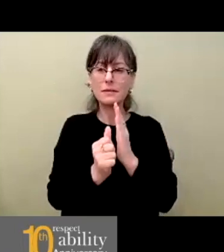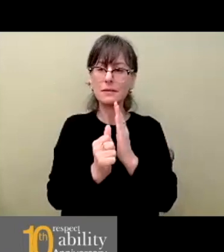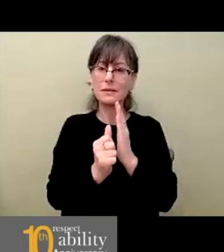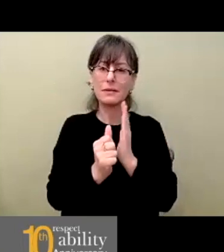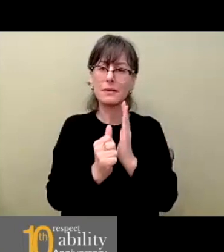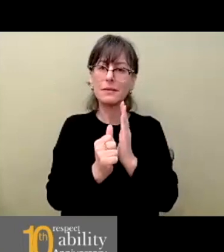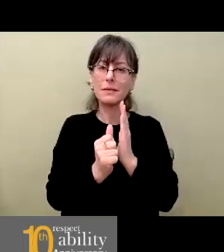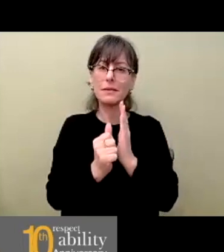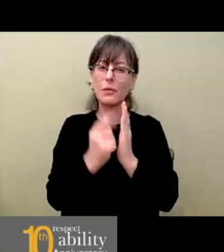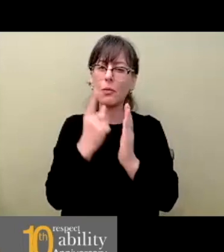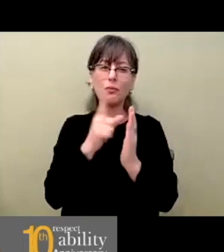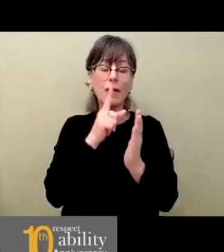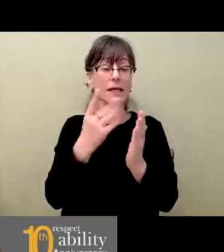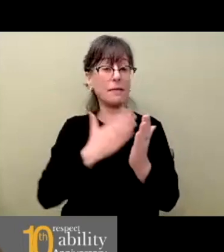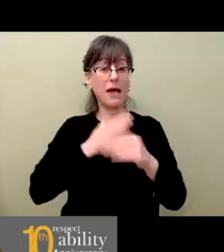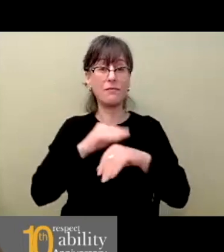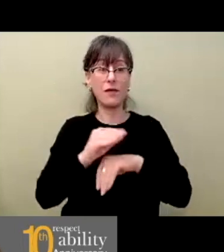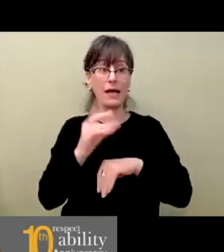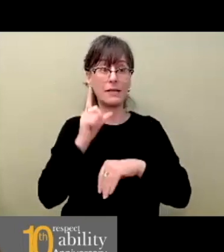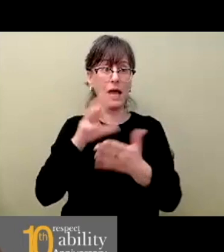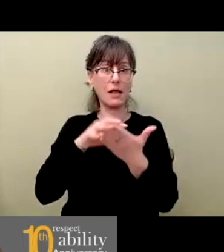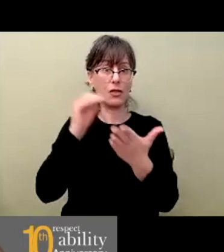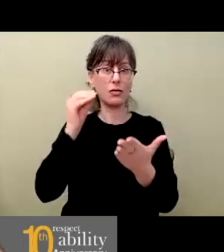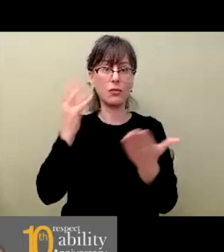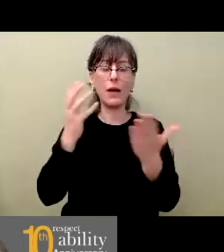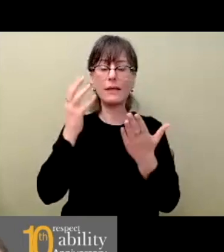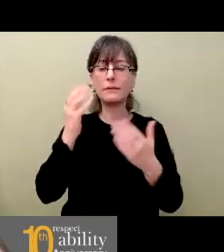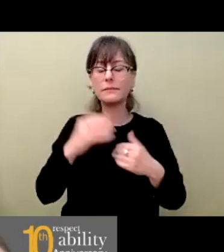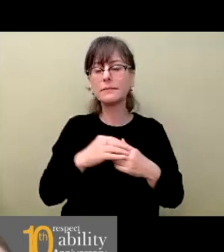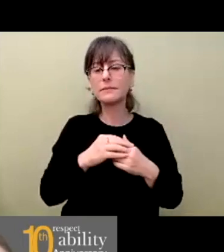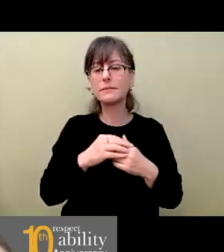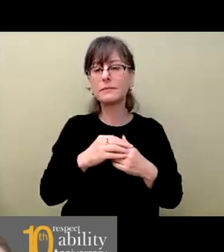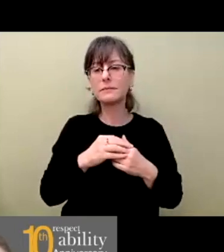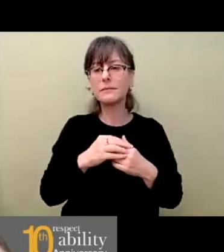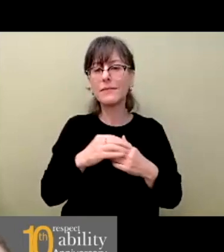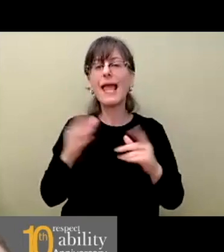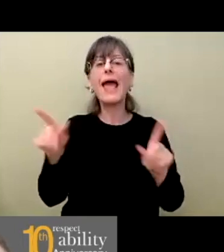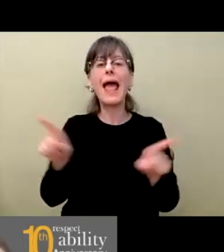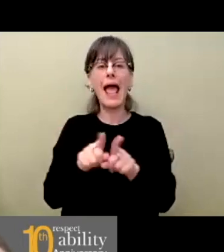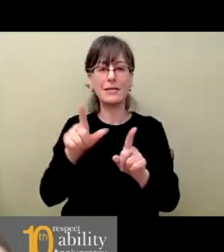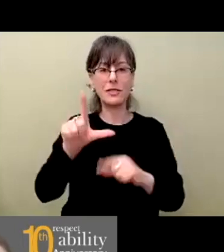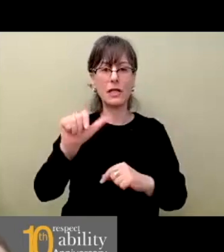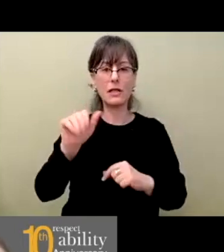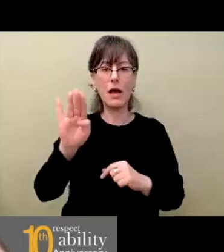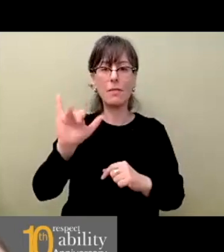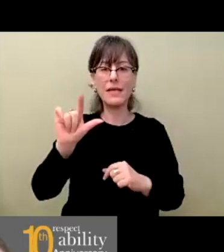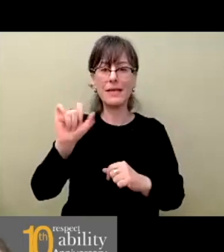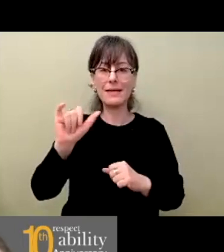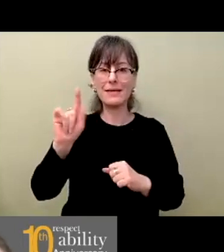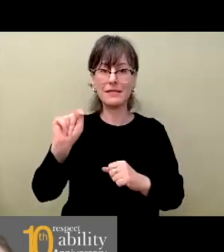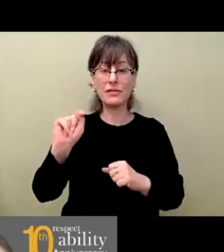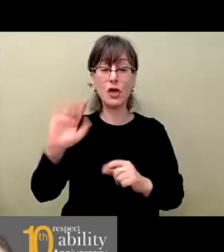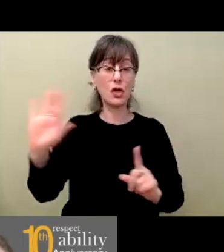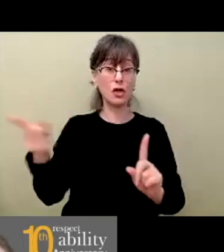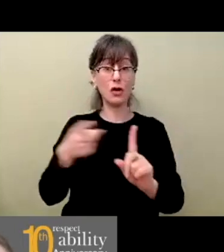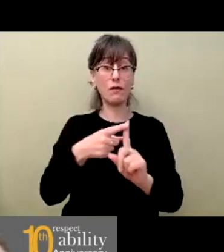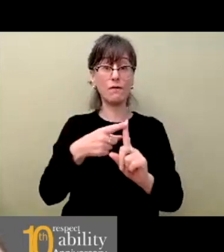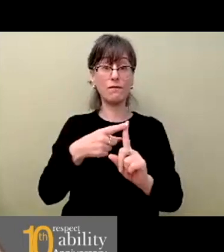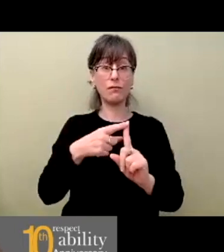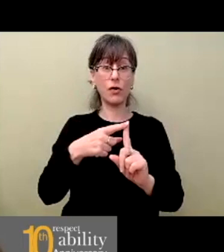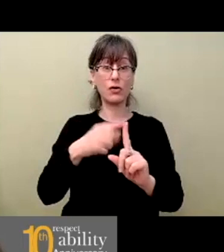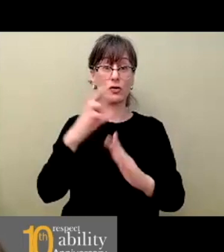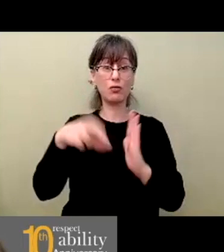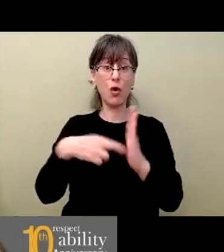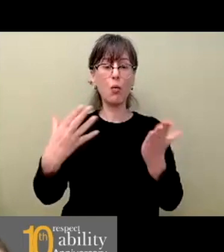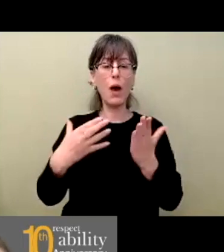the best pieces of advice I remember learning in public policy is, when being a lobbyist, they said, your first job as a lobbyist is to